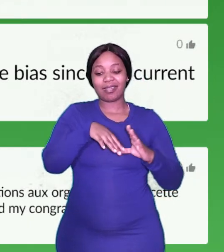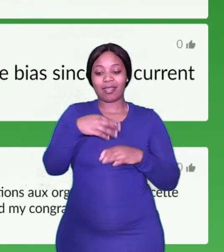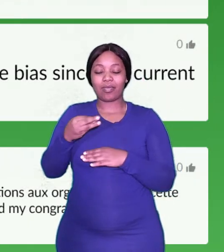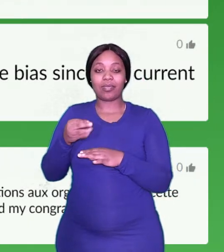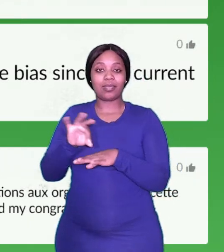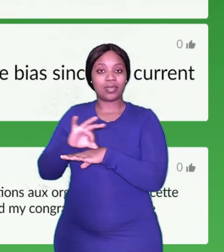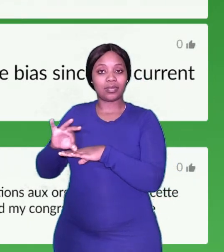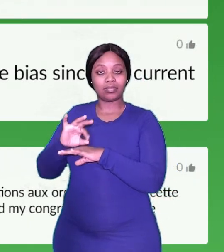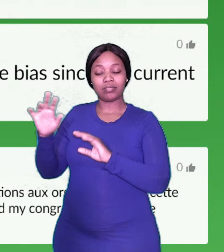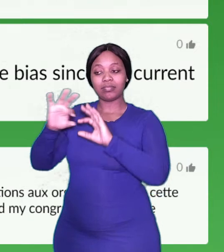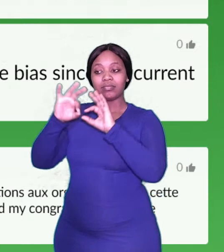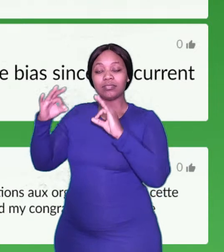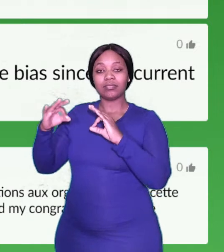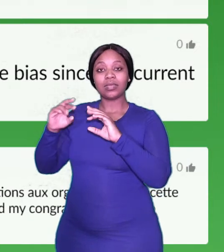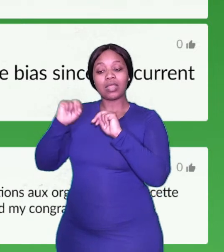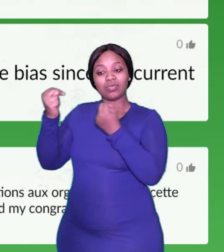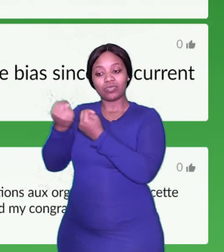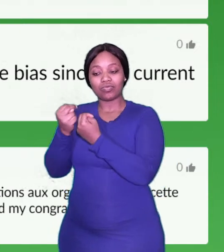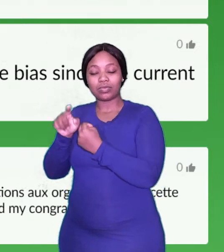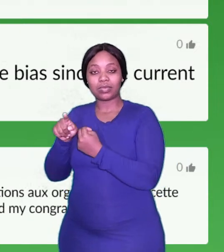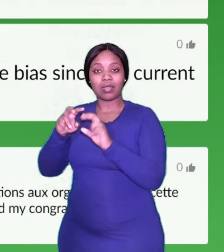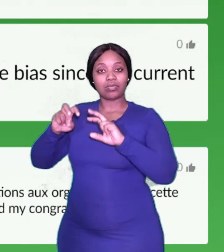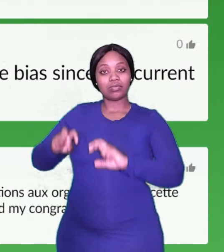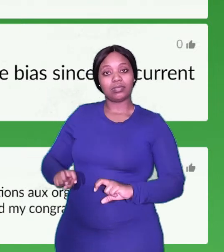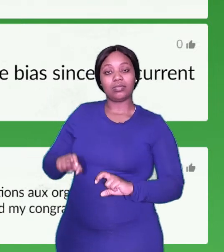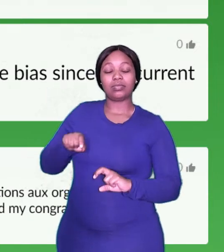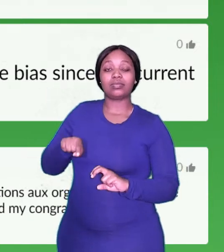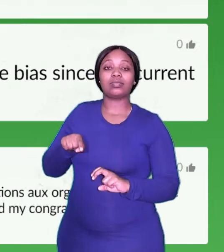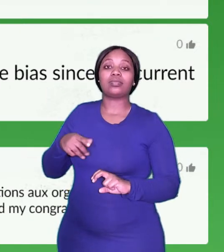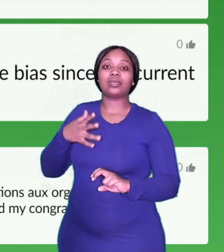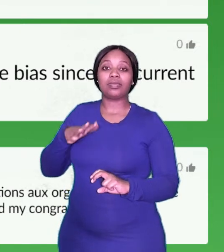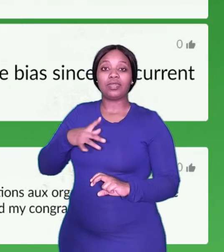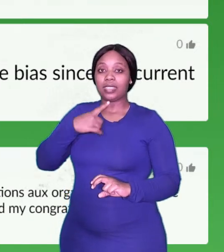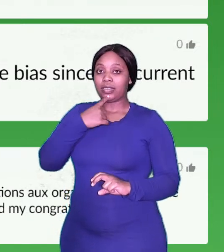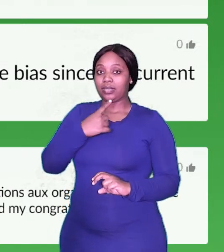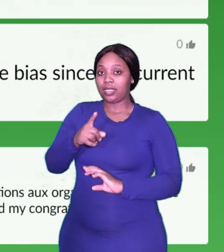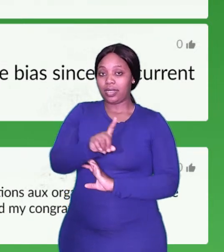Study. So that, as I said,